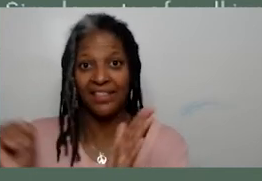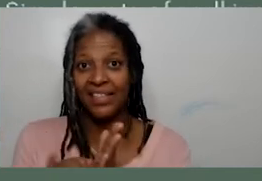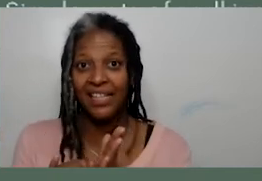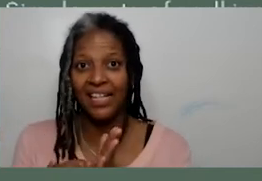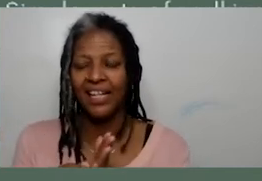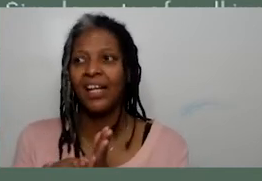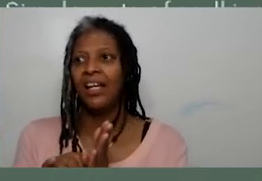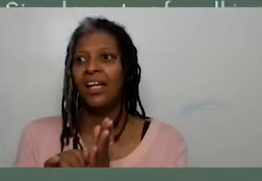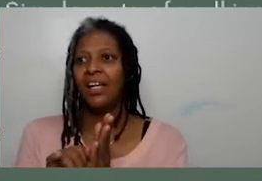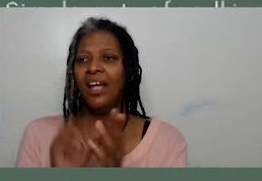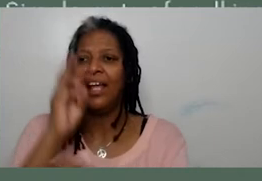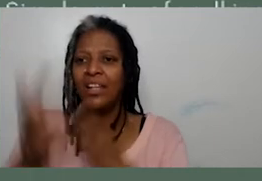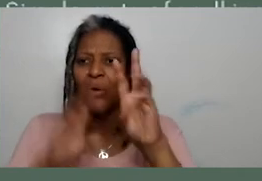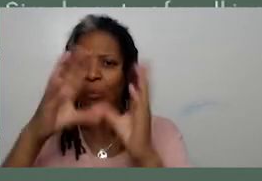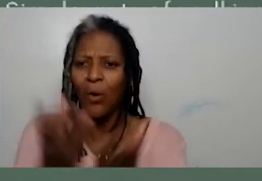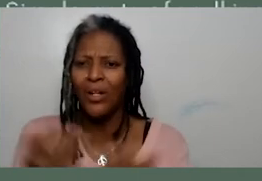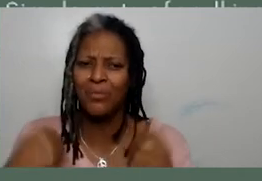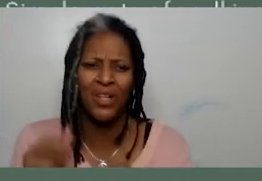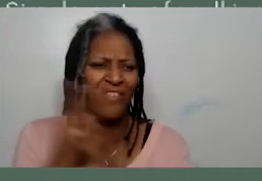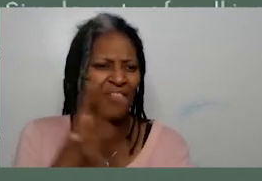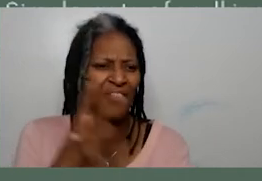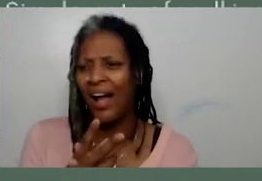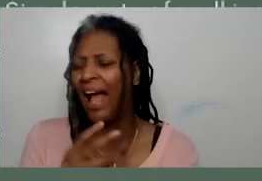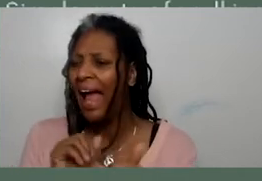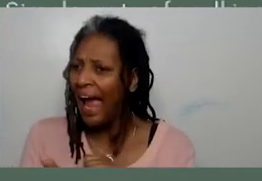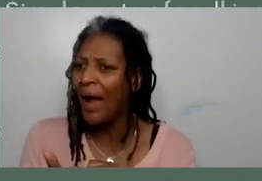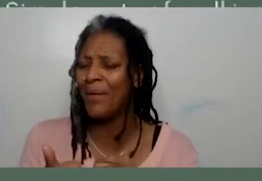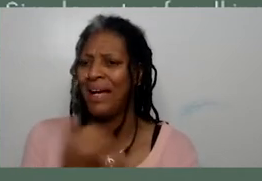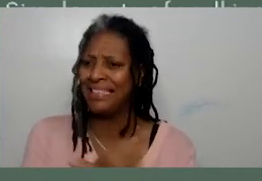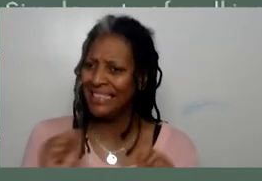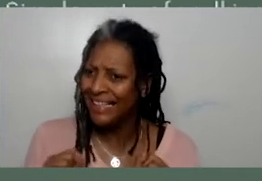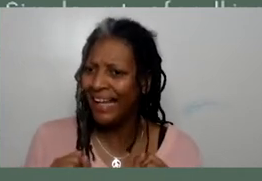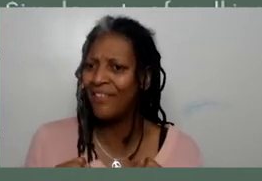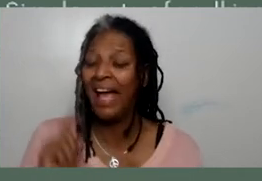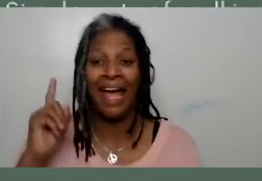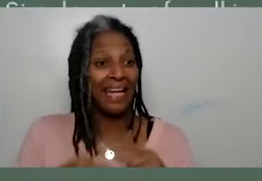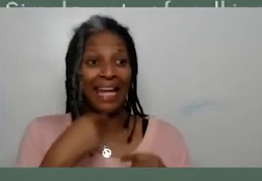out, well, how do I stay safe if I'm not able to come out at my school because,